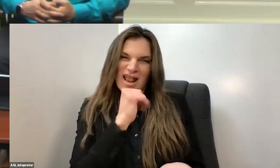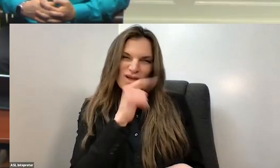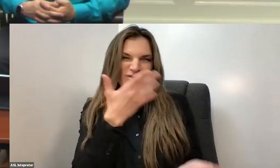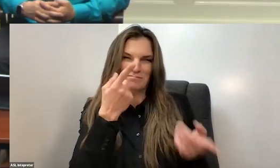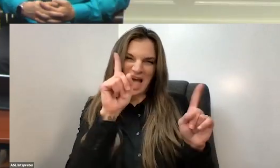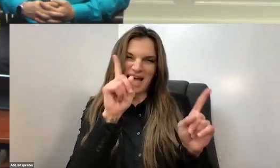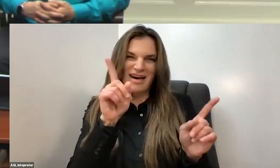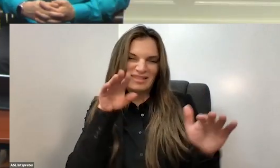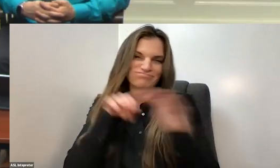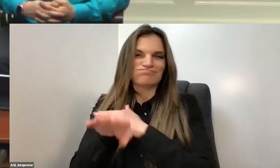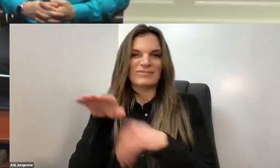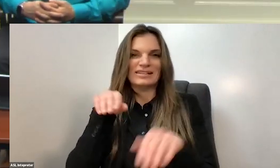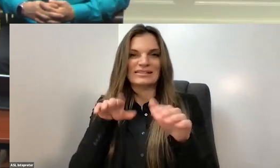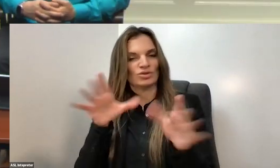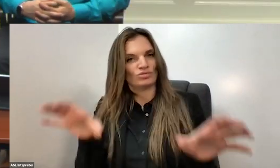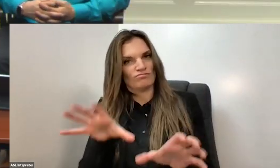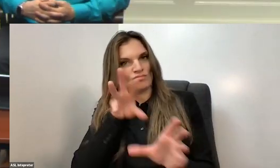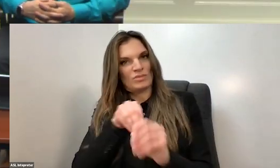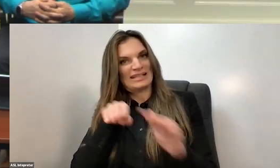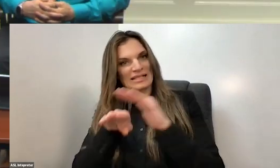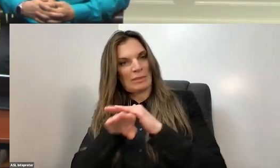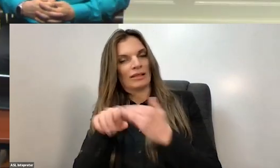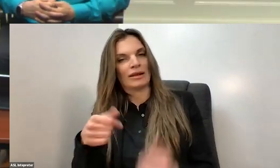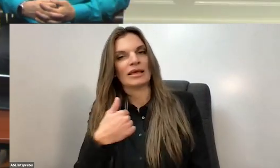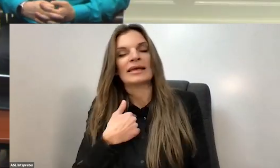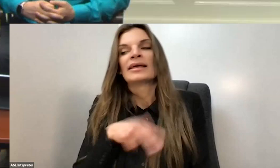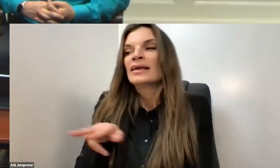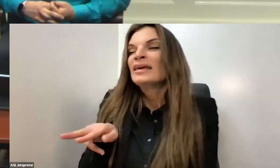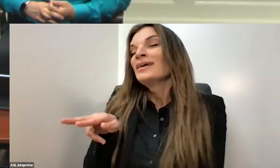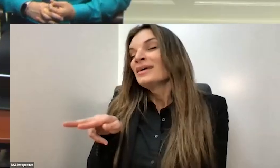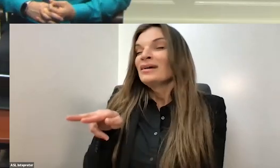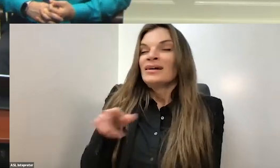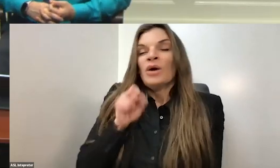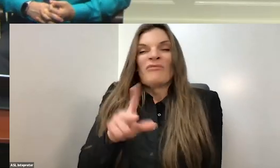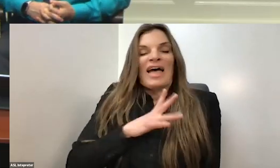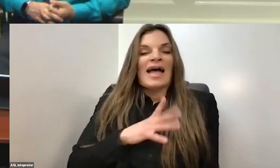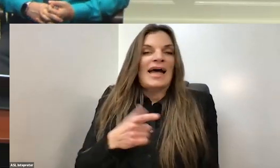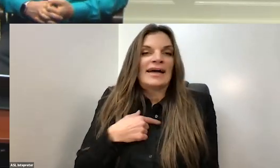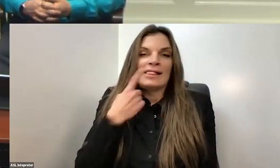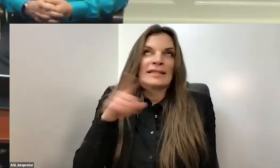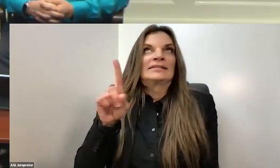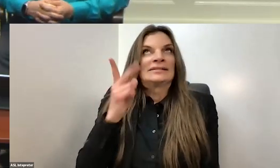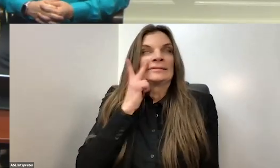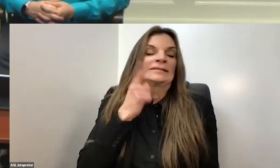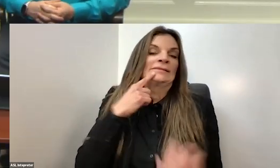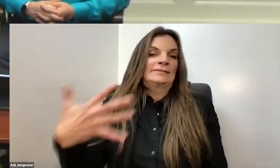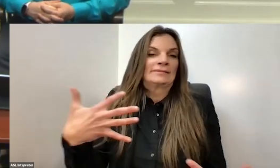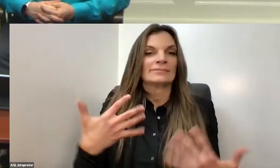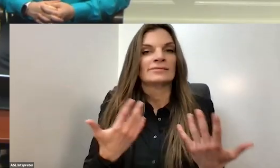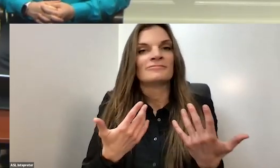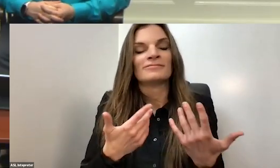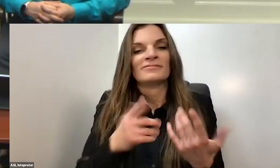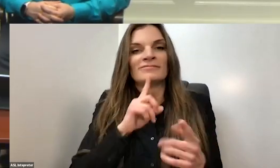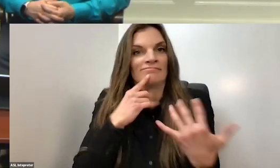said, "Well, okay, let me give it a try." Now, my thing was, though, I had no background. I wasn't an engineer, and I certainly had no